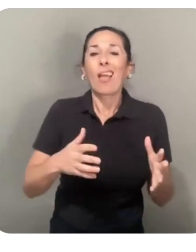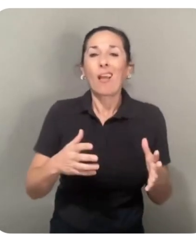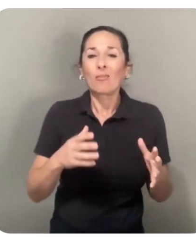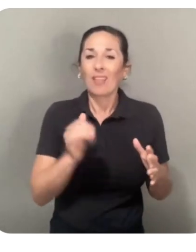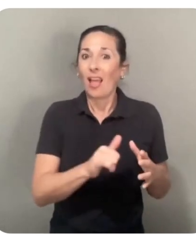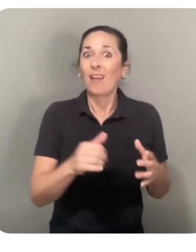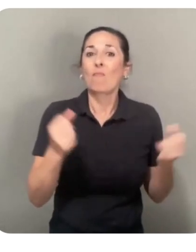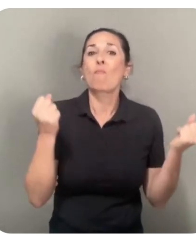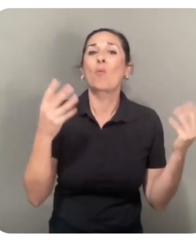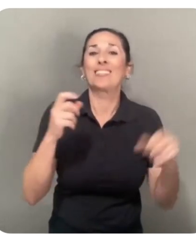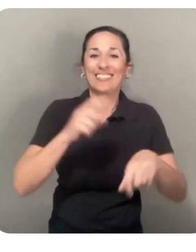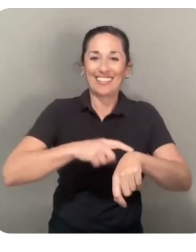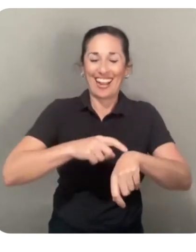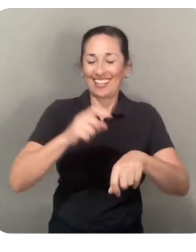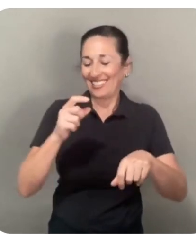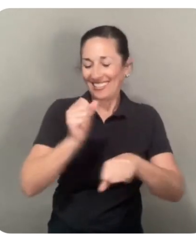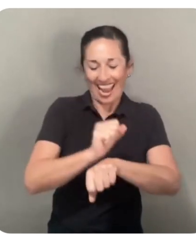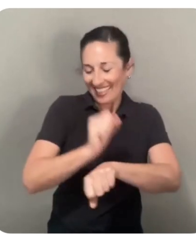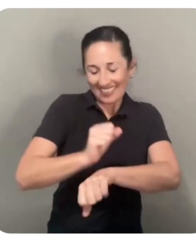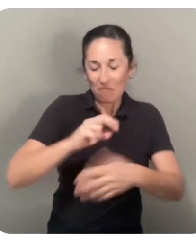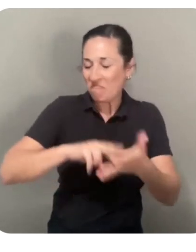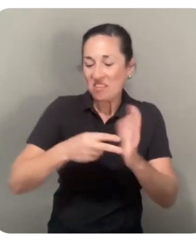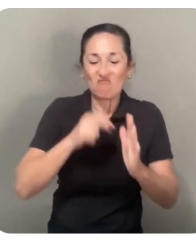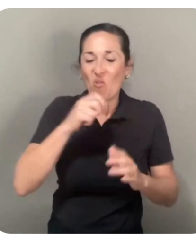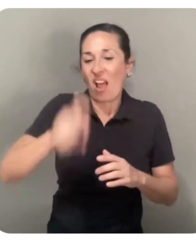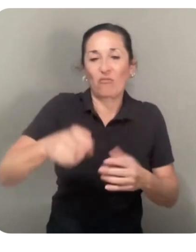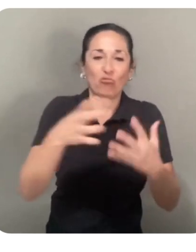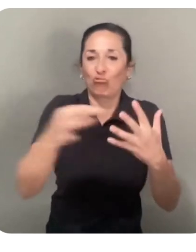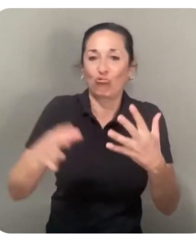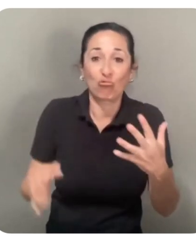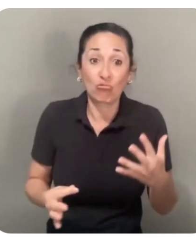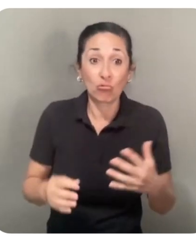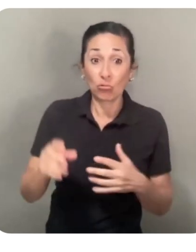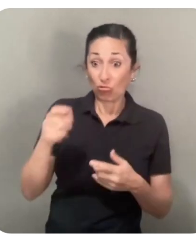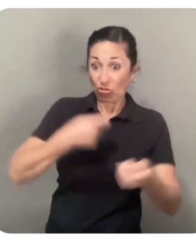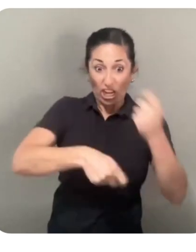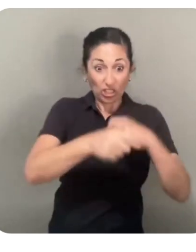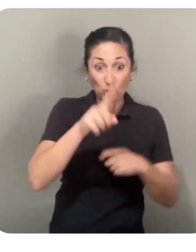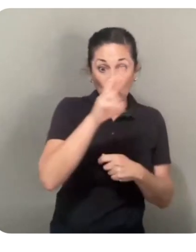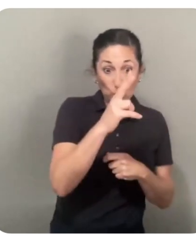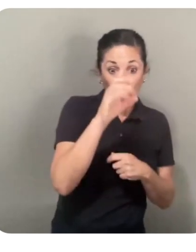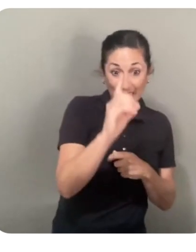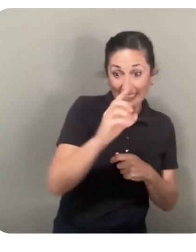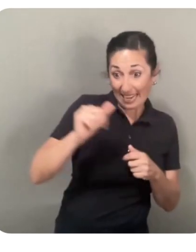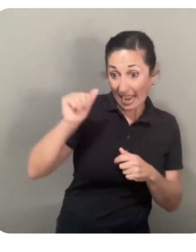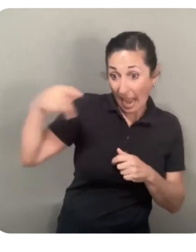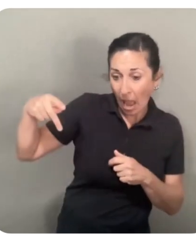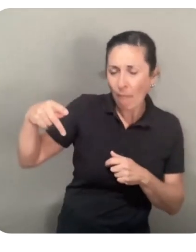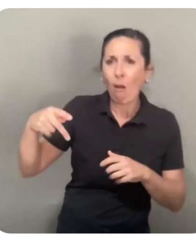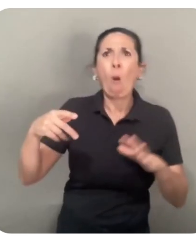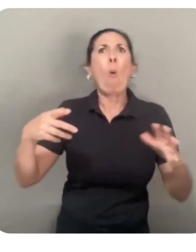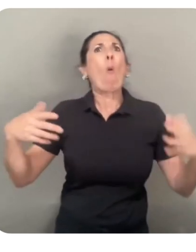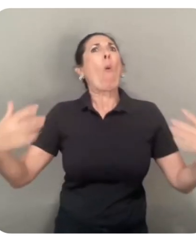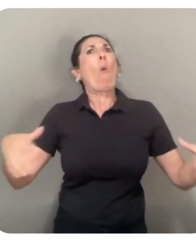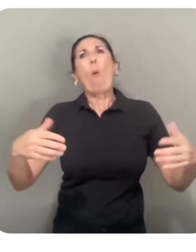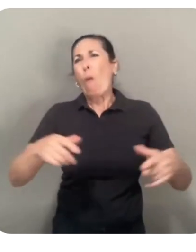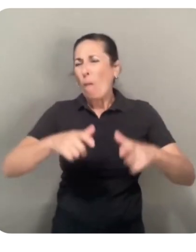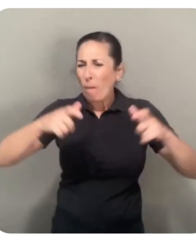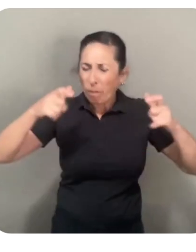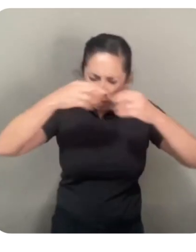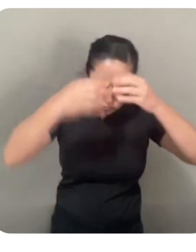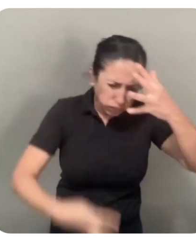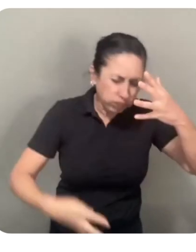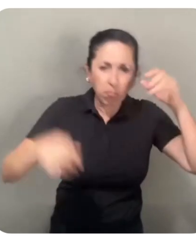can move back and forth seamlessly between your game and 2D app, which opens up a whole new range of possibilities,